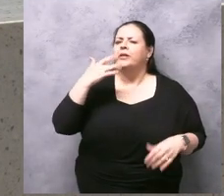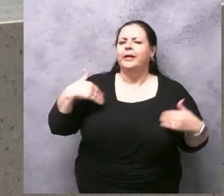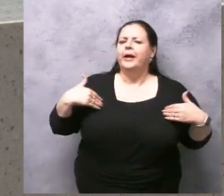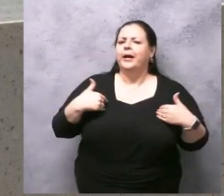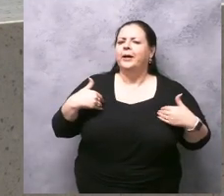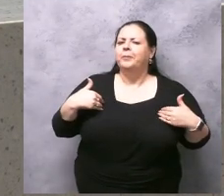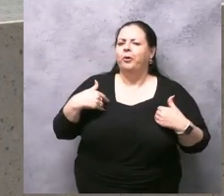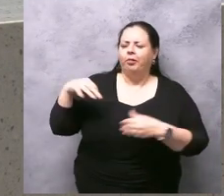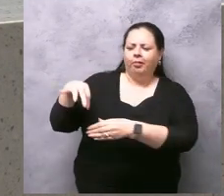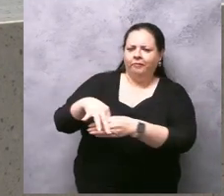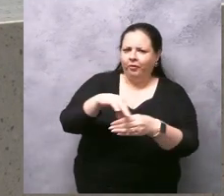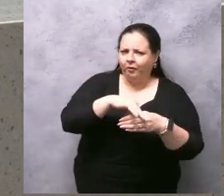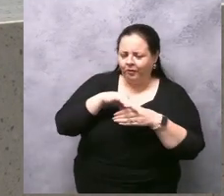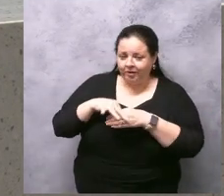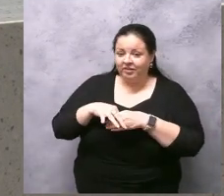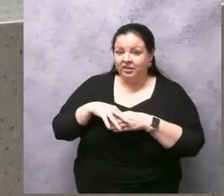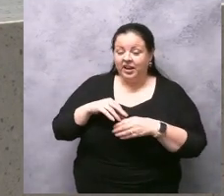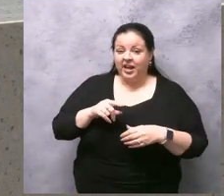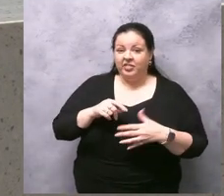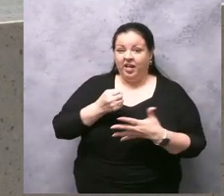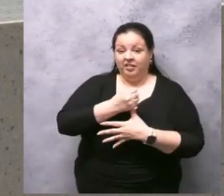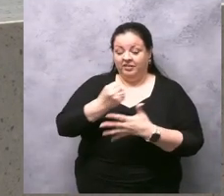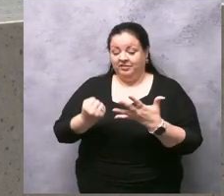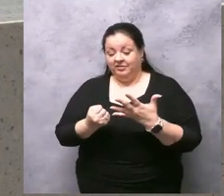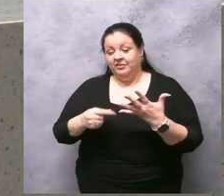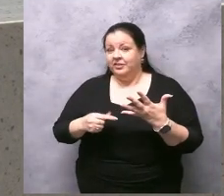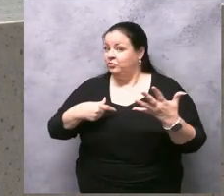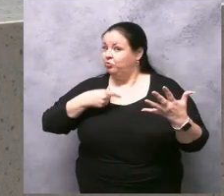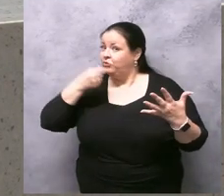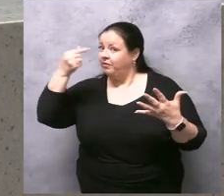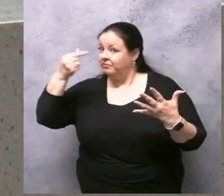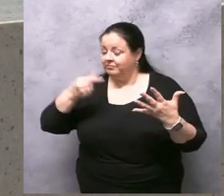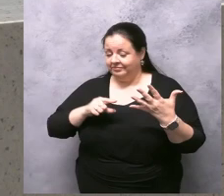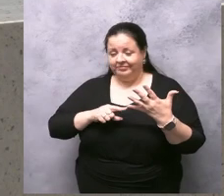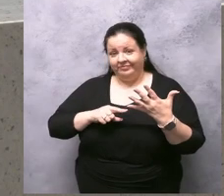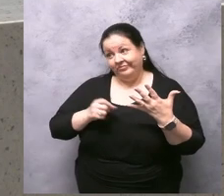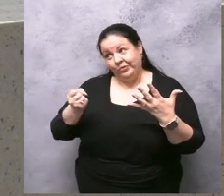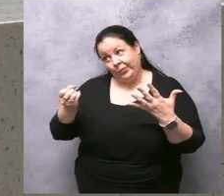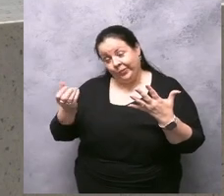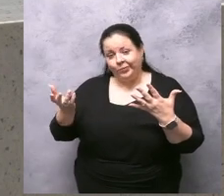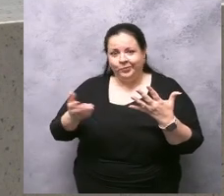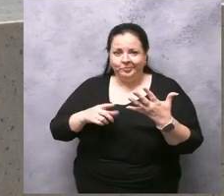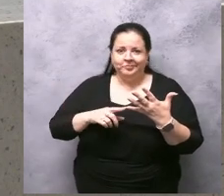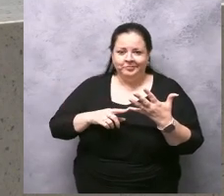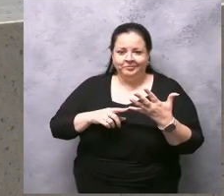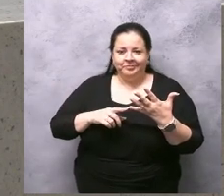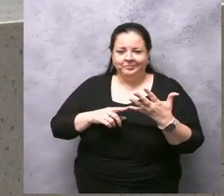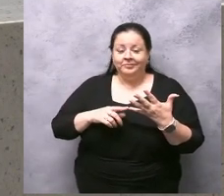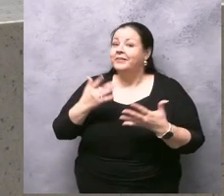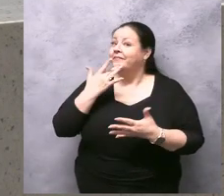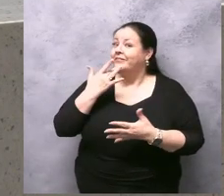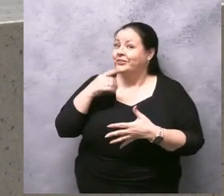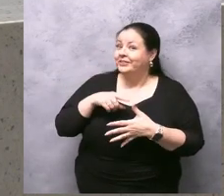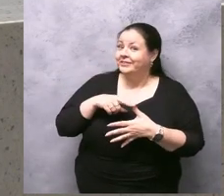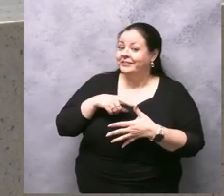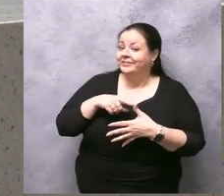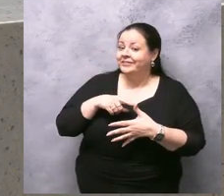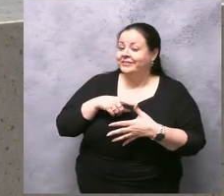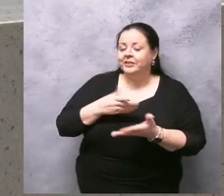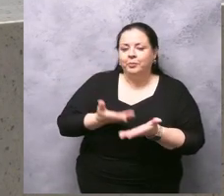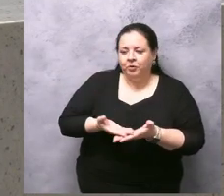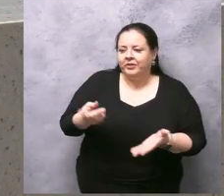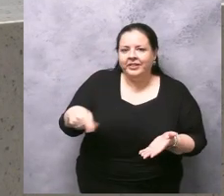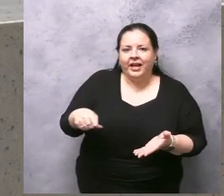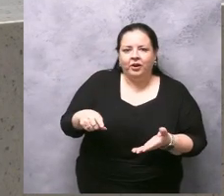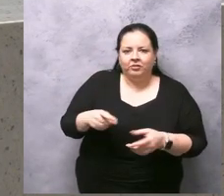was, and the least favorite was giraffe. So the favorite, just proving that these kids